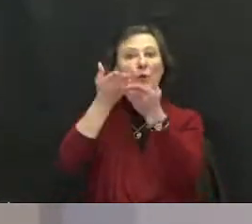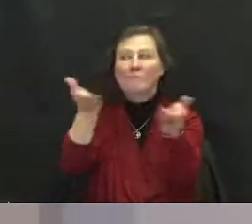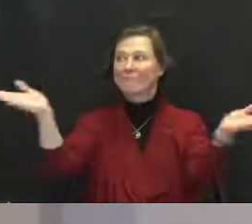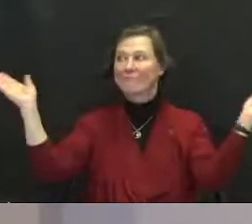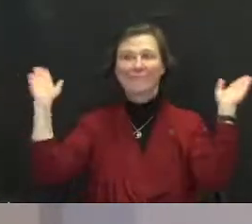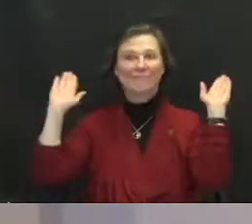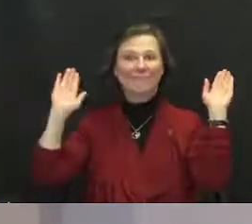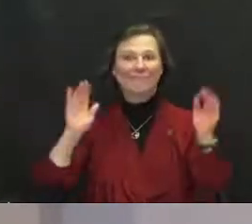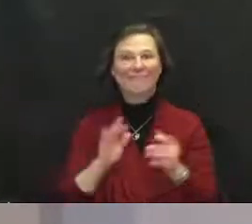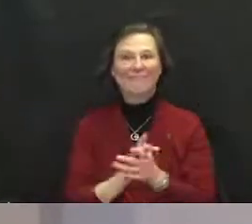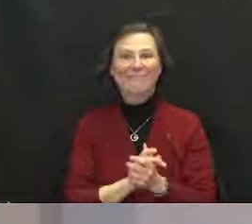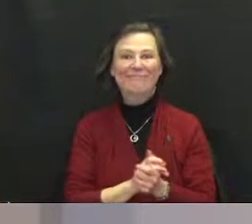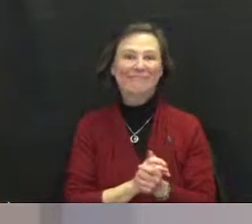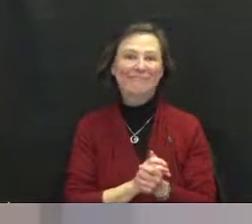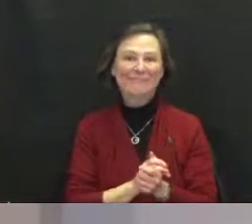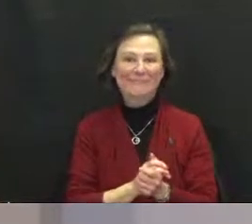large.